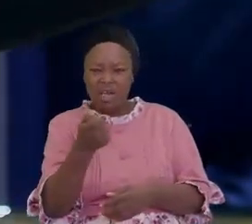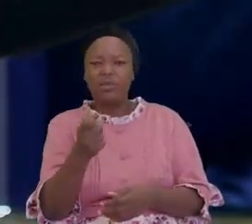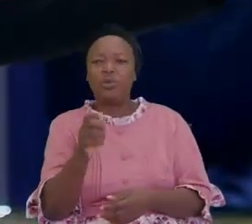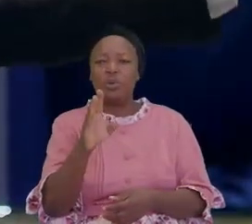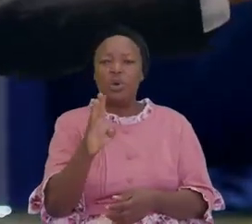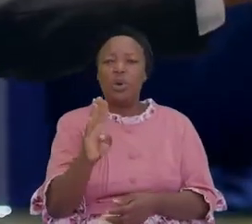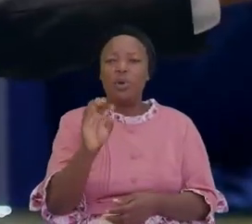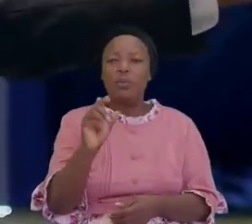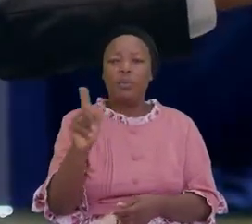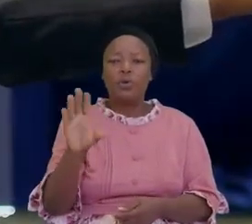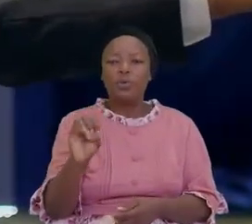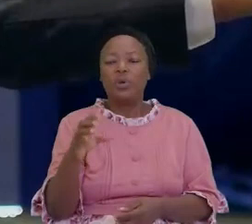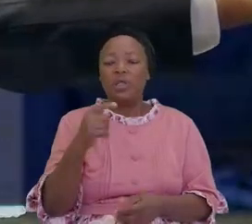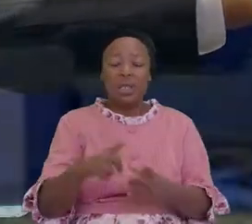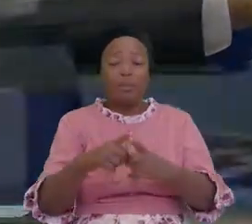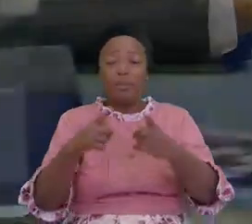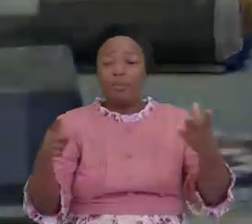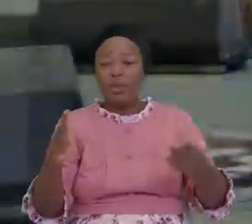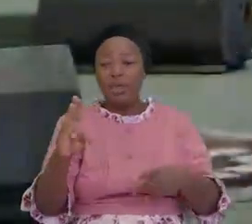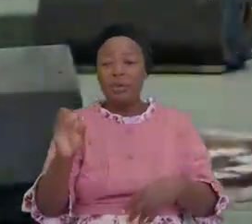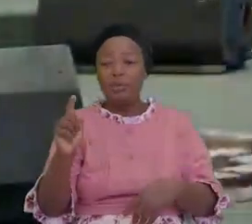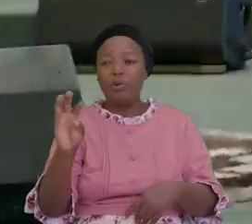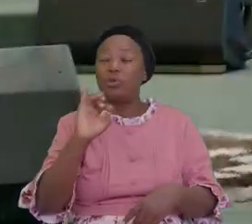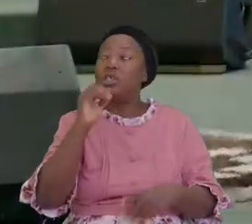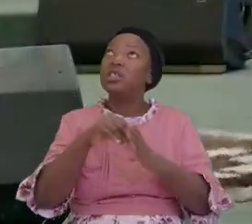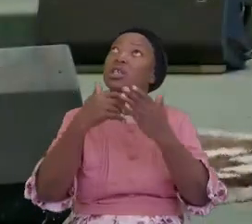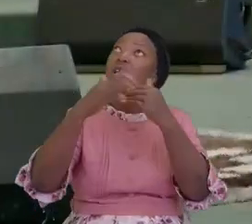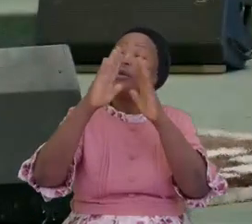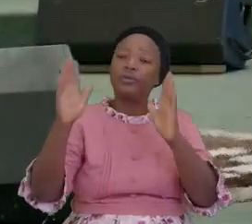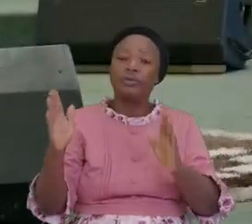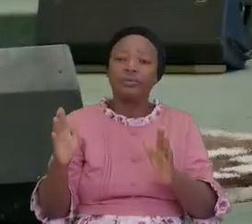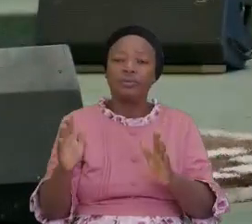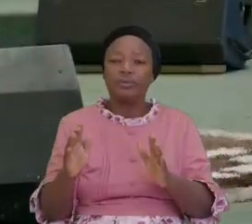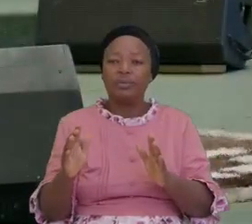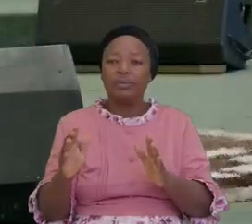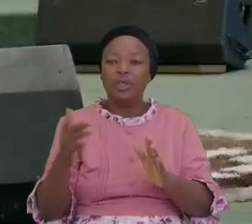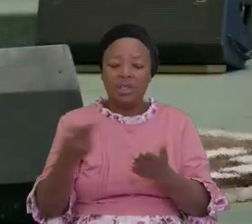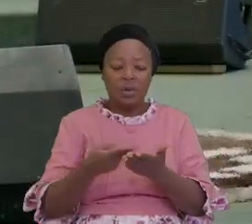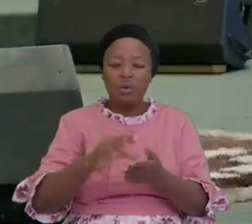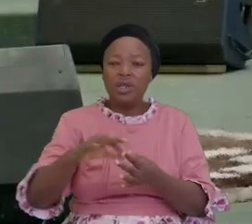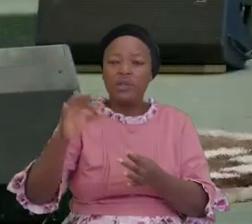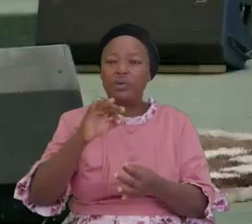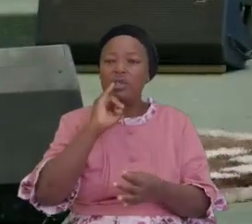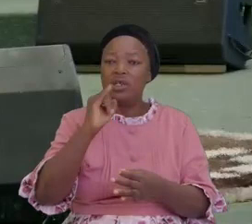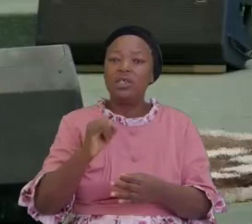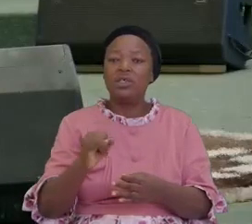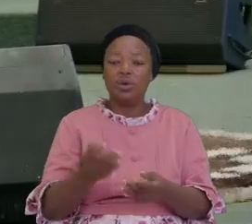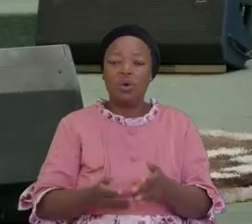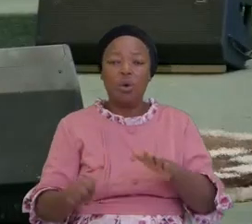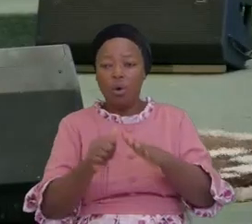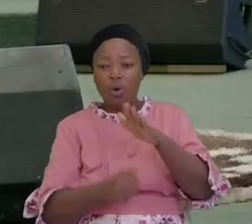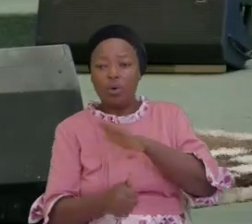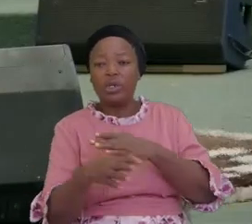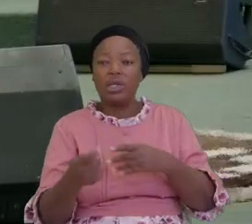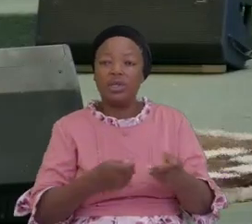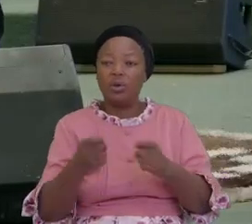The big bottle is in heaven. The Holy Spirit is under the control of the Heavenly Father.